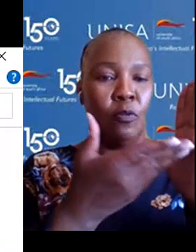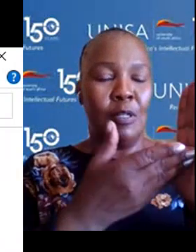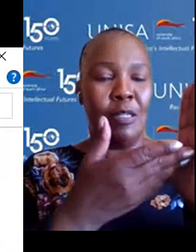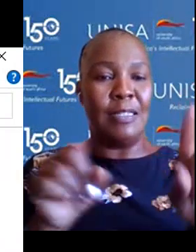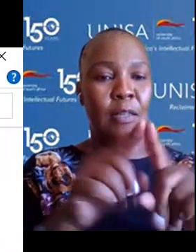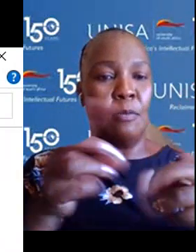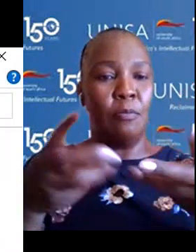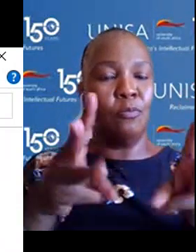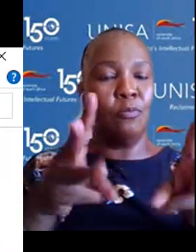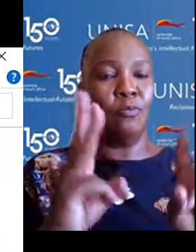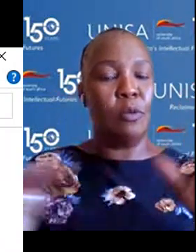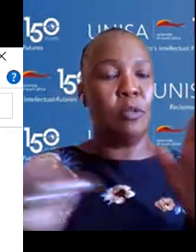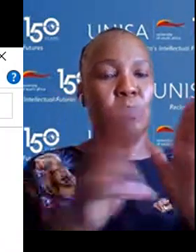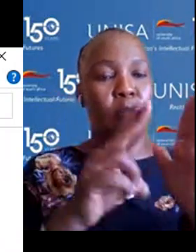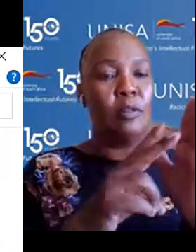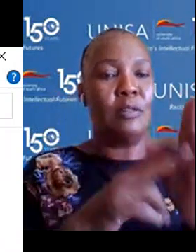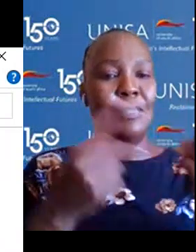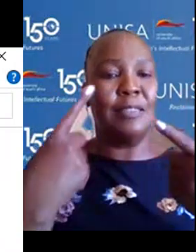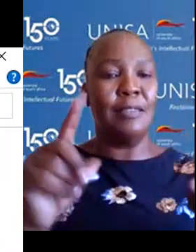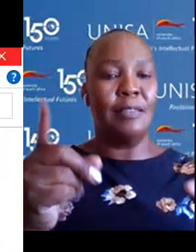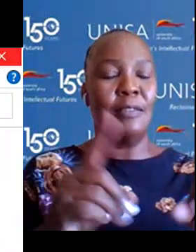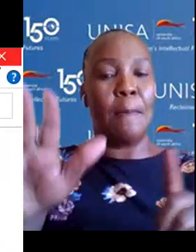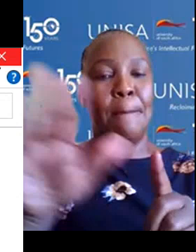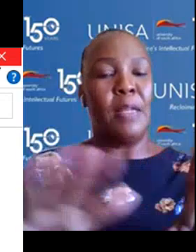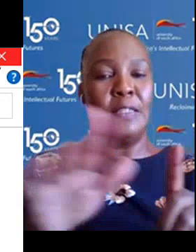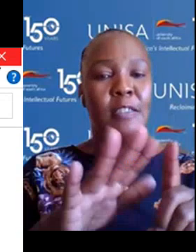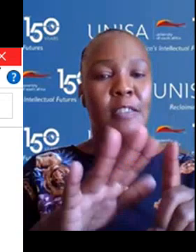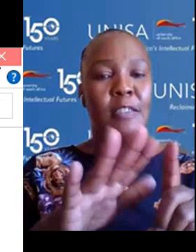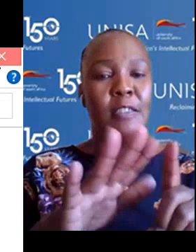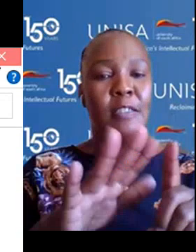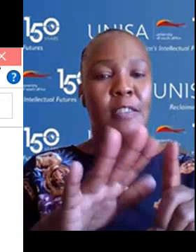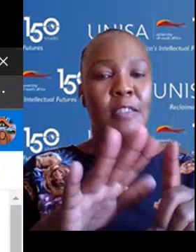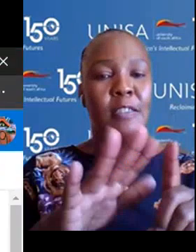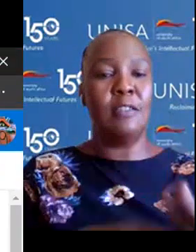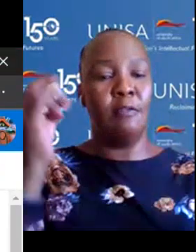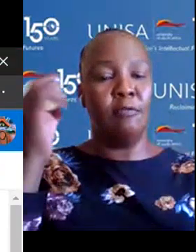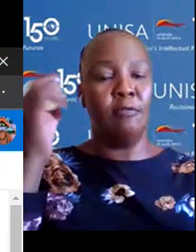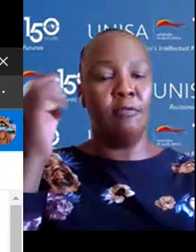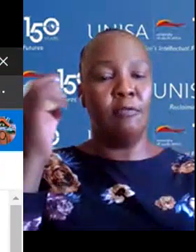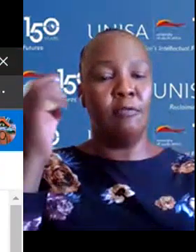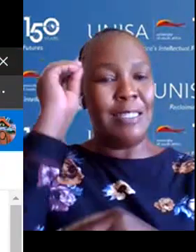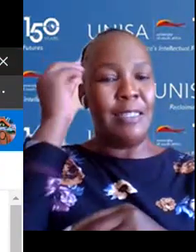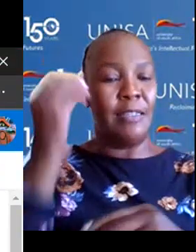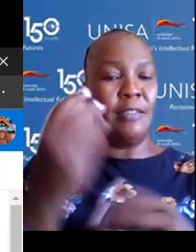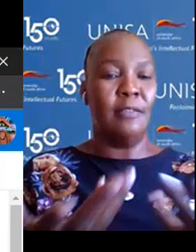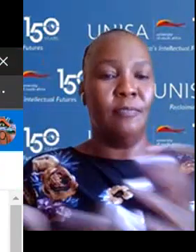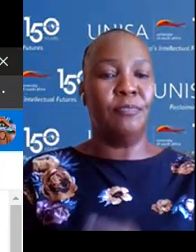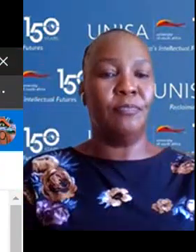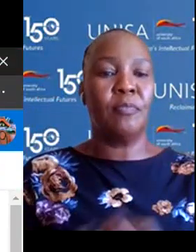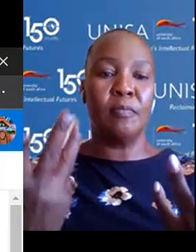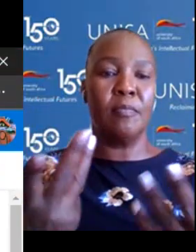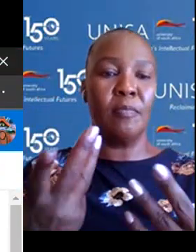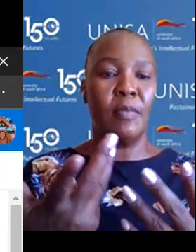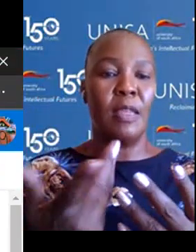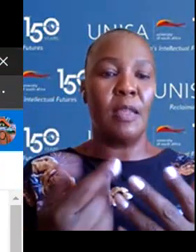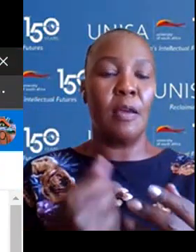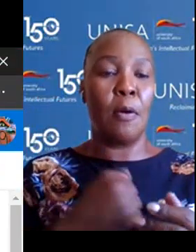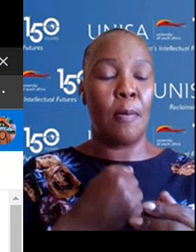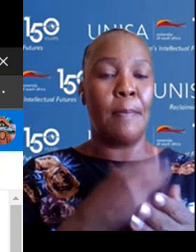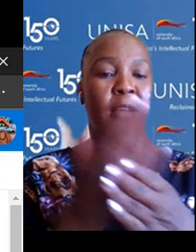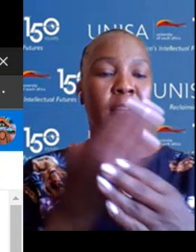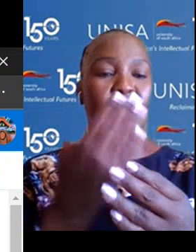different place that you're looking at the information, just for interest's sake. Okay. So there we go. So I'm on my files in the